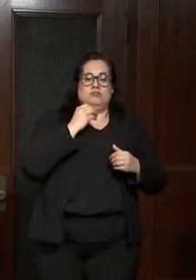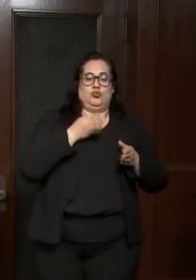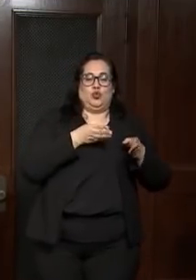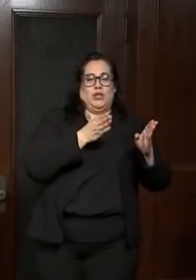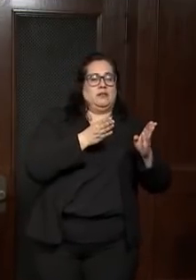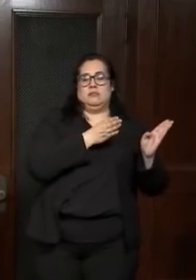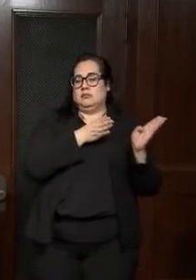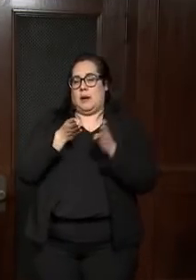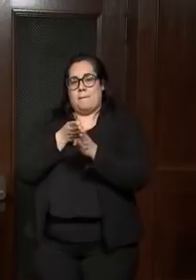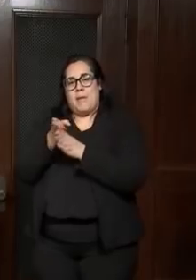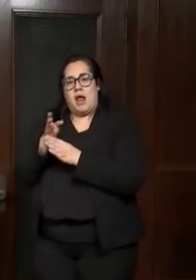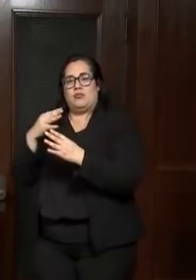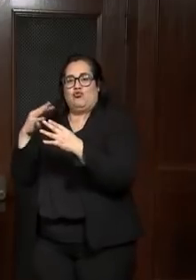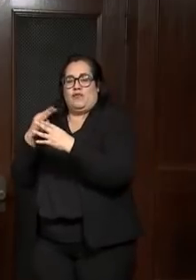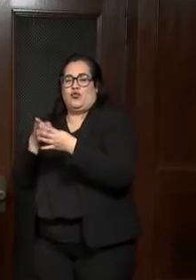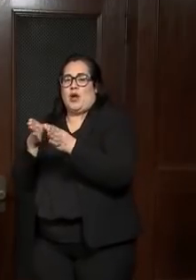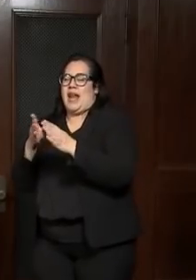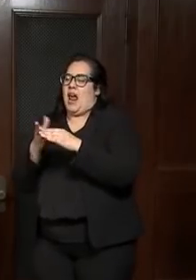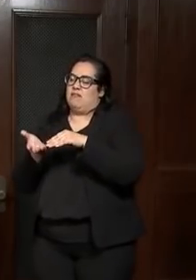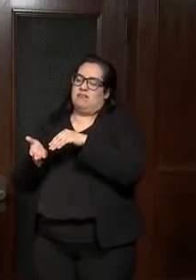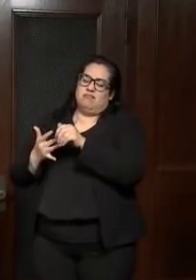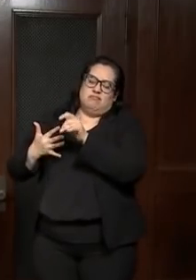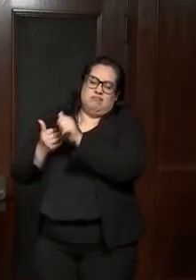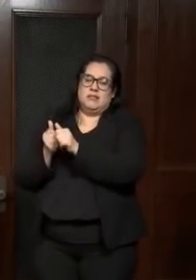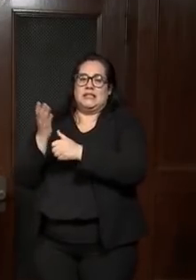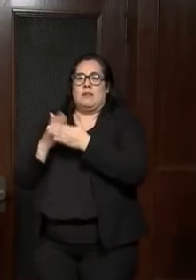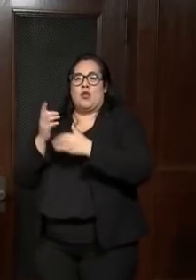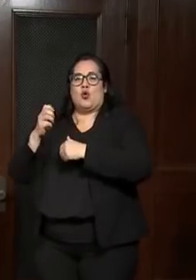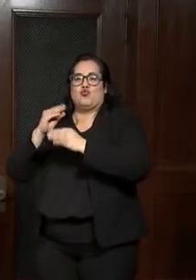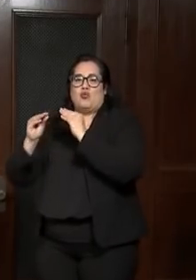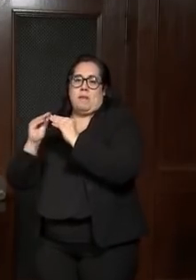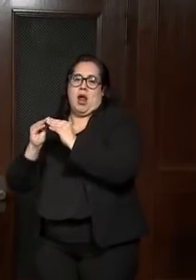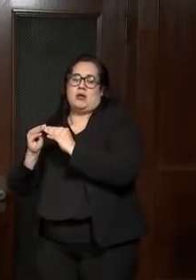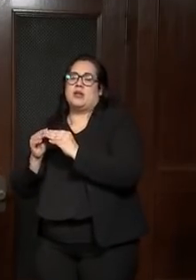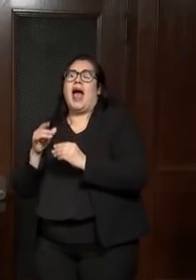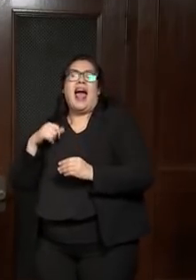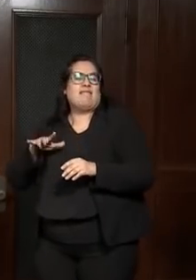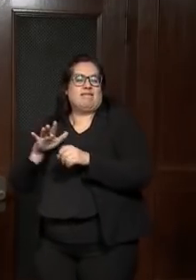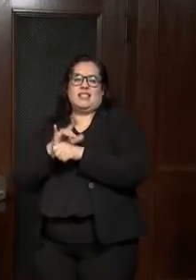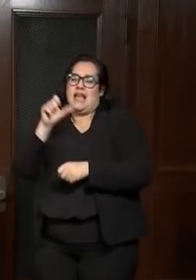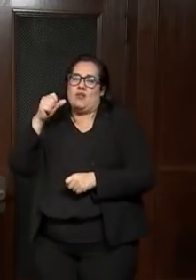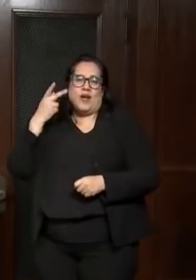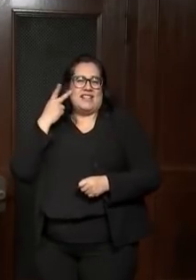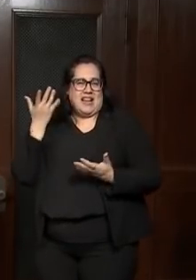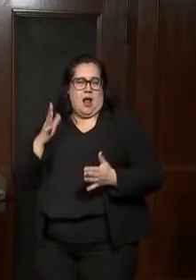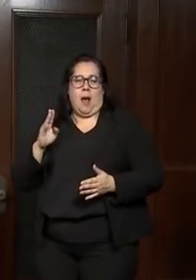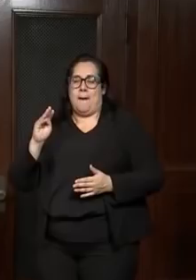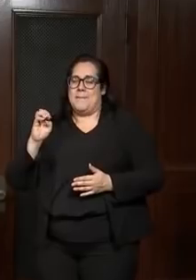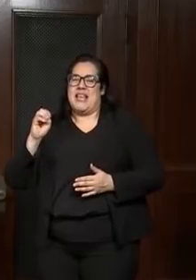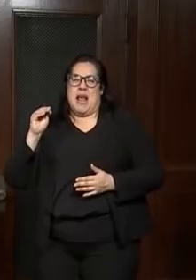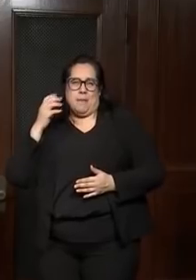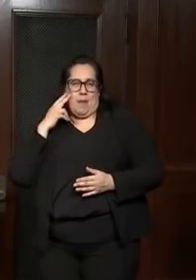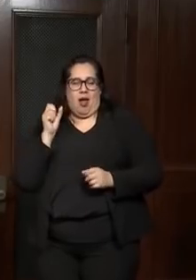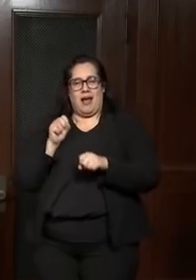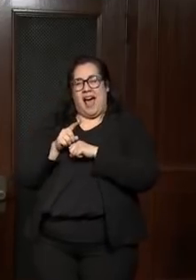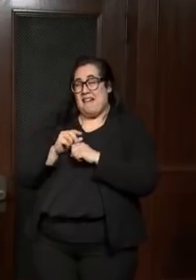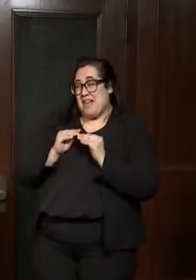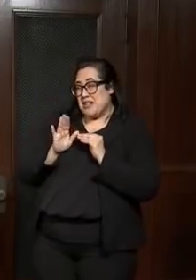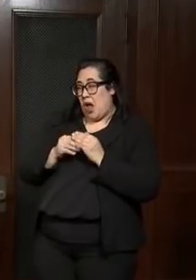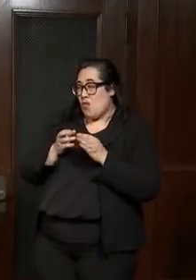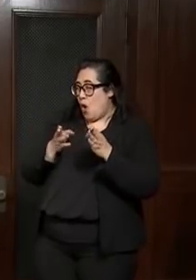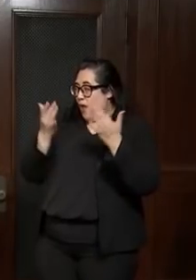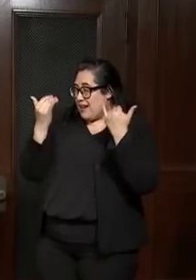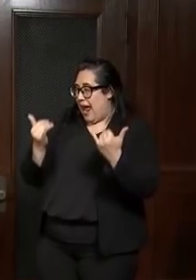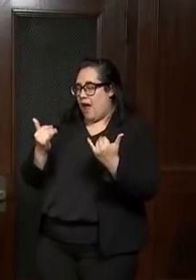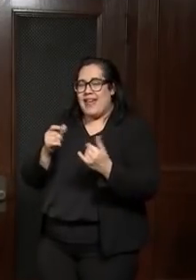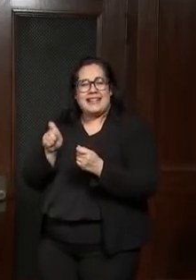streets and accelerating some of those infrastructure repairs. So absolutely. I think we've all seen those memes that people are sending out, like, fix all the roads right